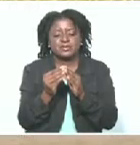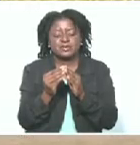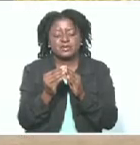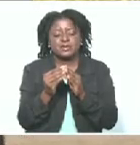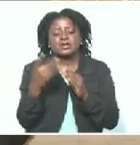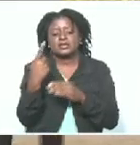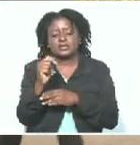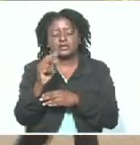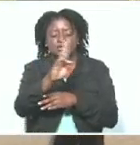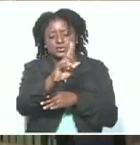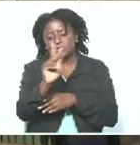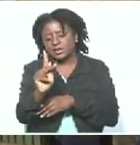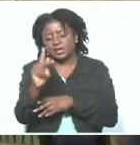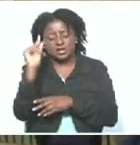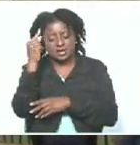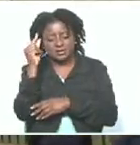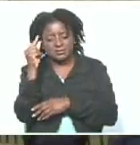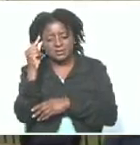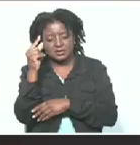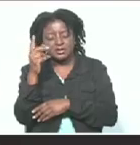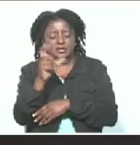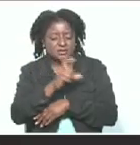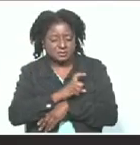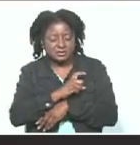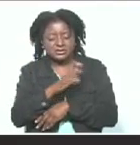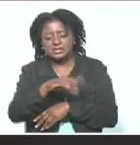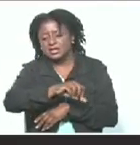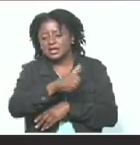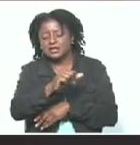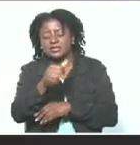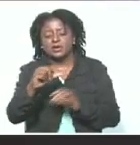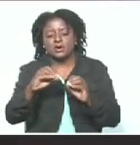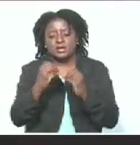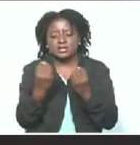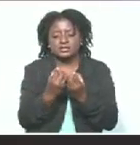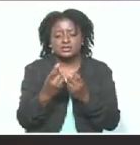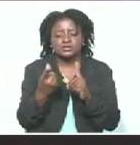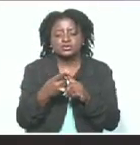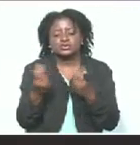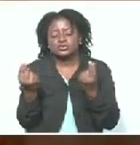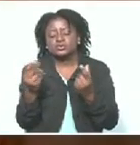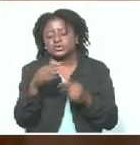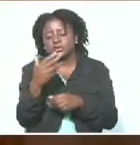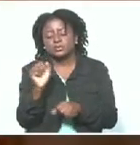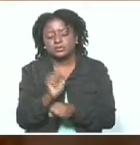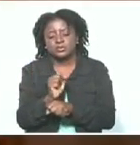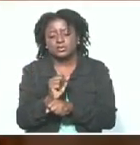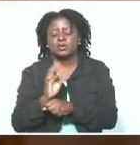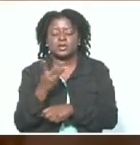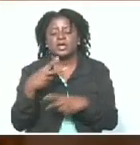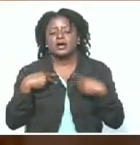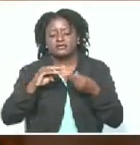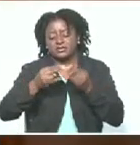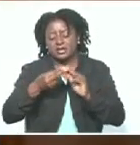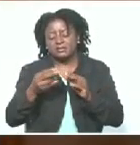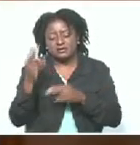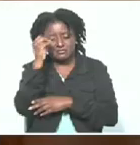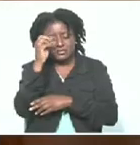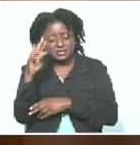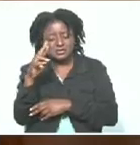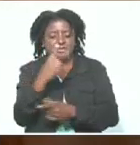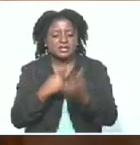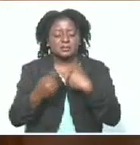Government, London Metropolitan Police, and other organizations to execute their operation. We have a number of ministers coming from the